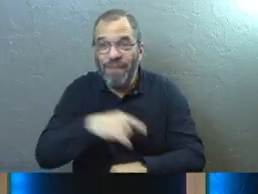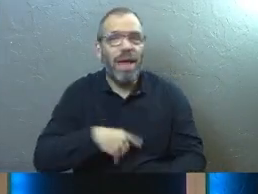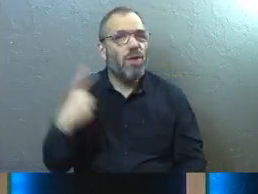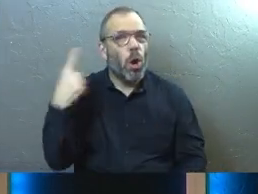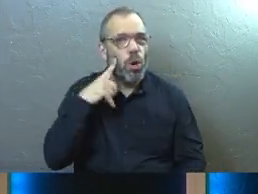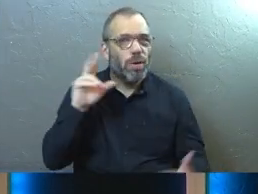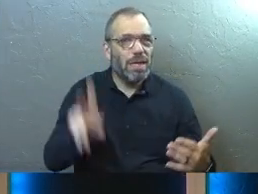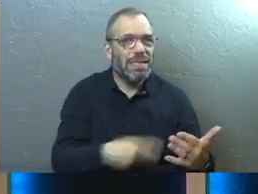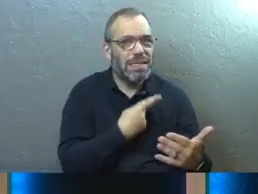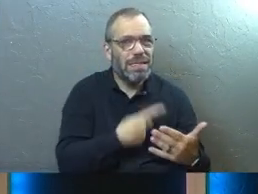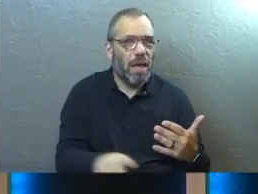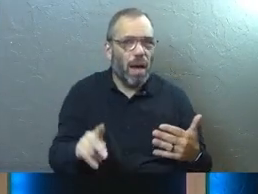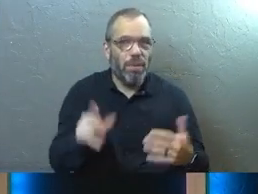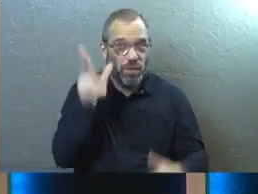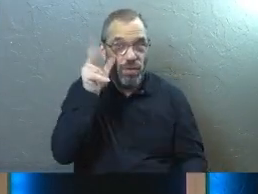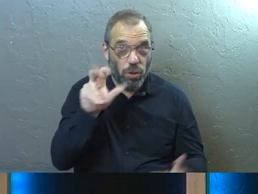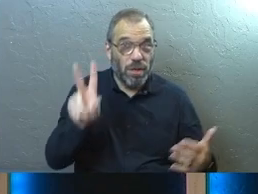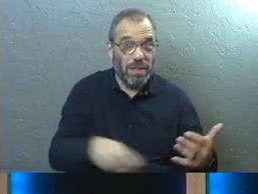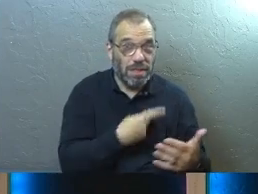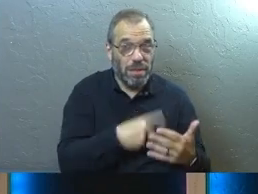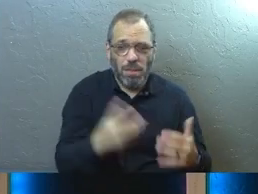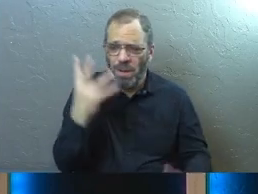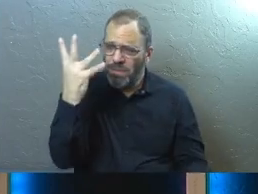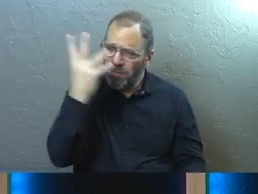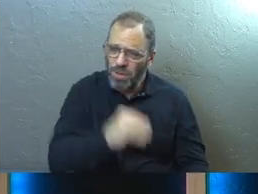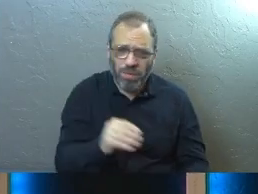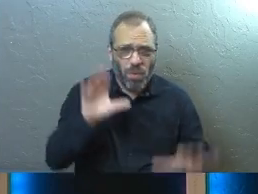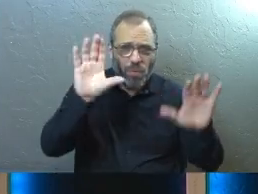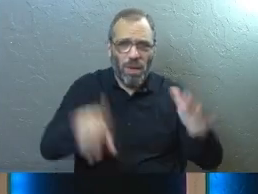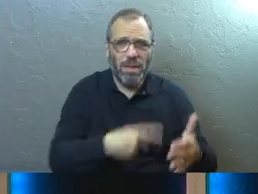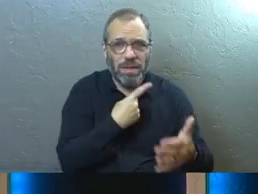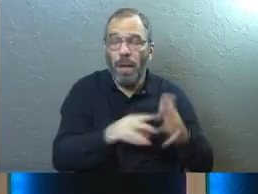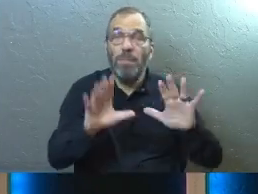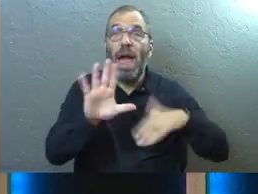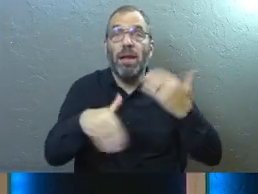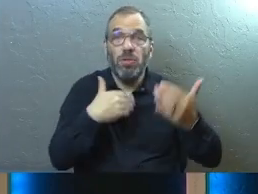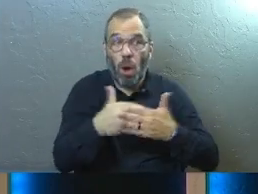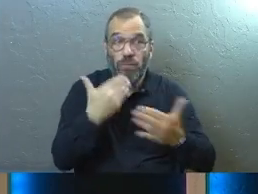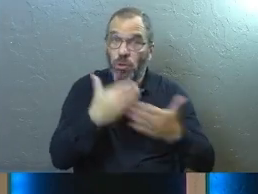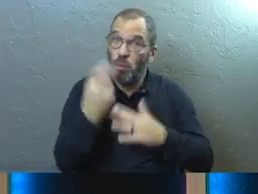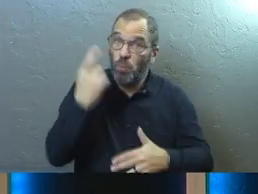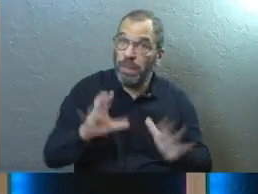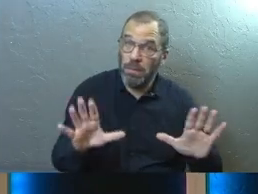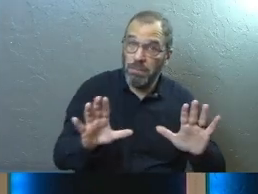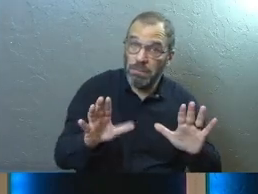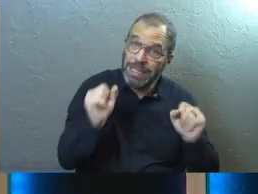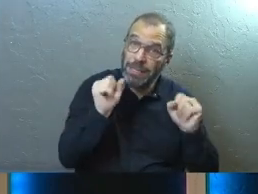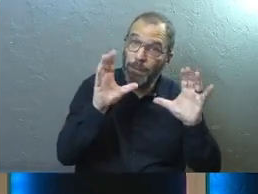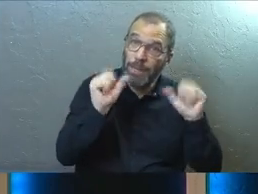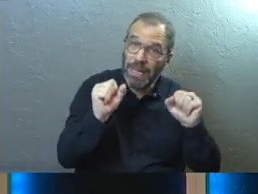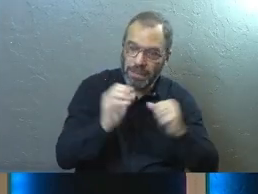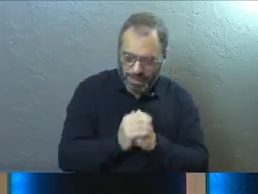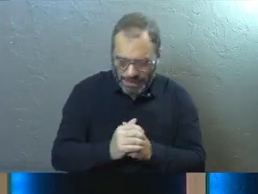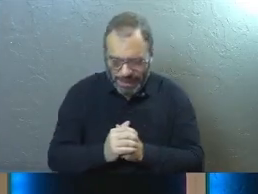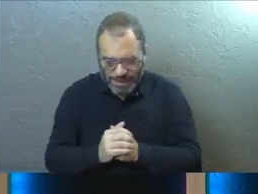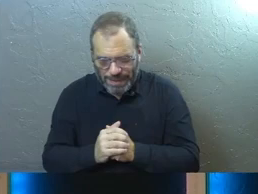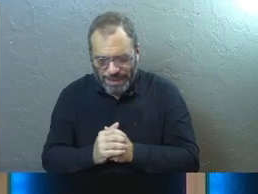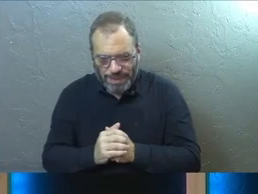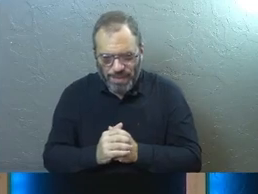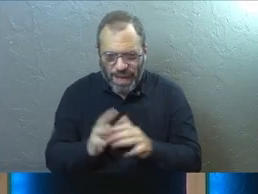have heard this. It's everywhere. It's a beautiful and wonderful song, and it's everywhere for good reason. It's amazing, and we're going to